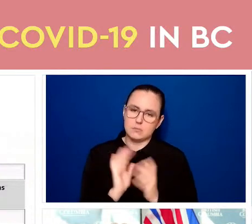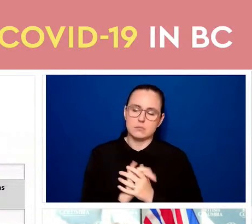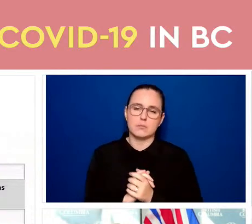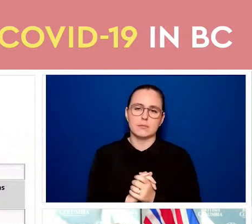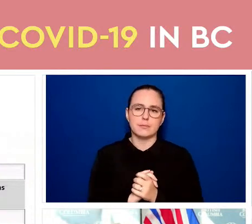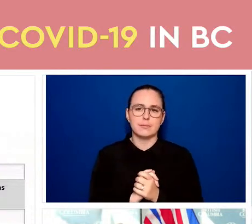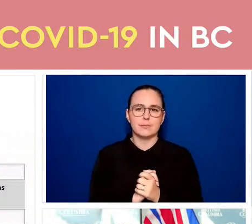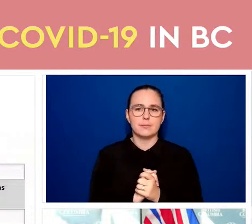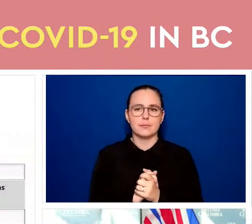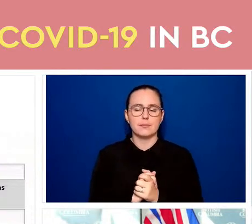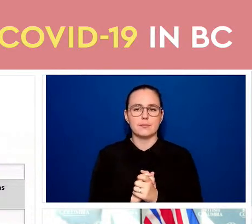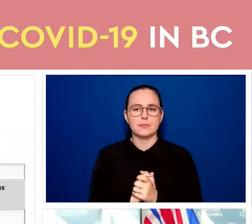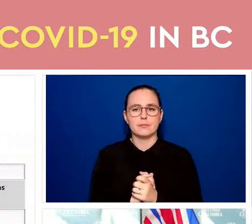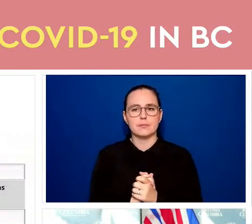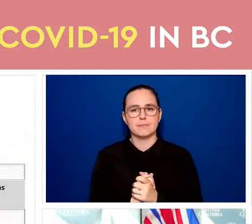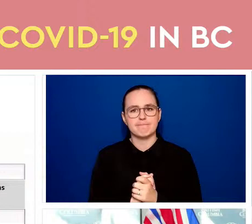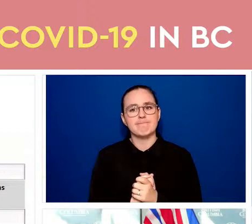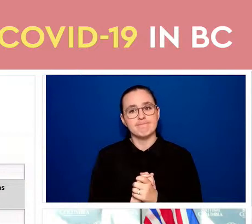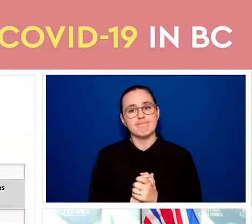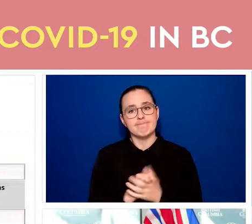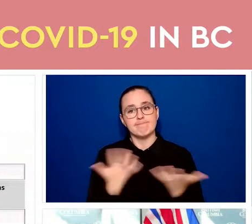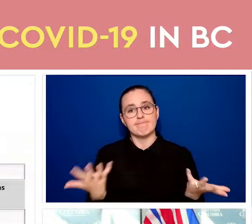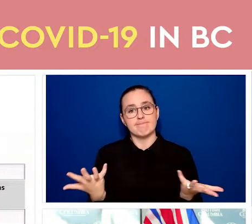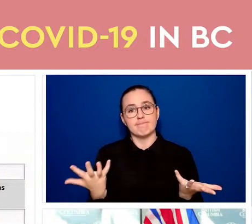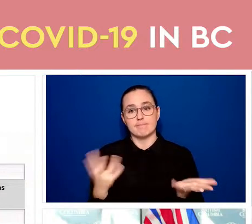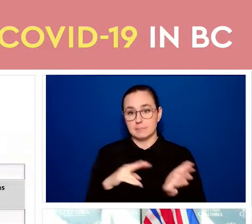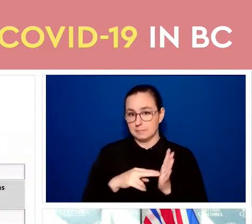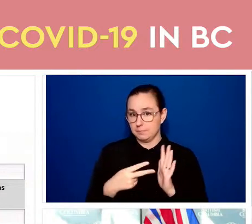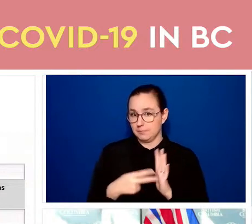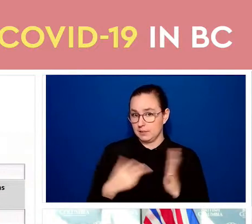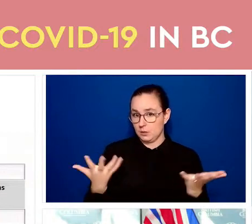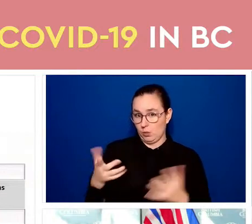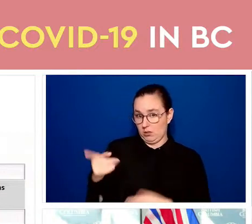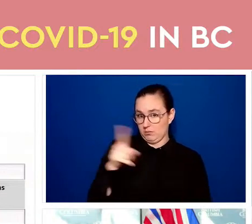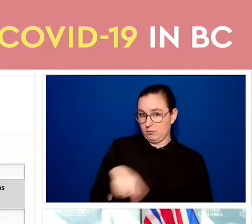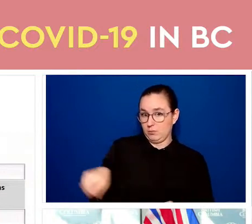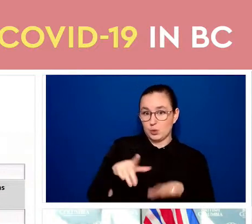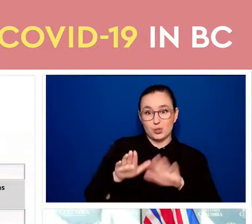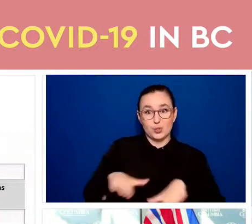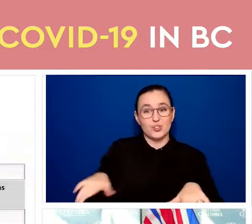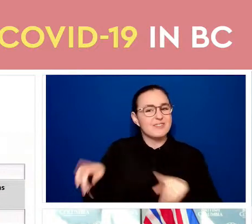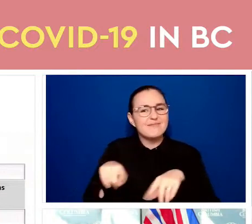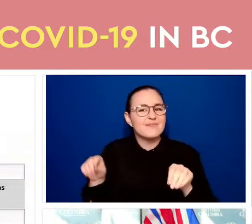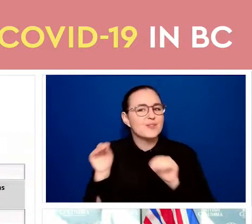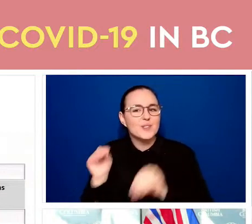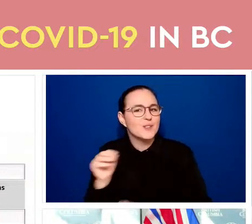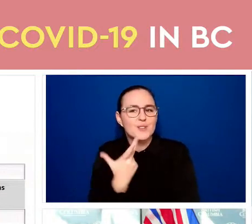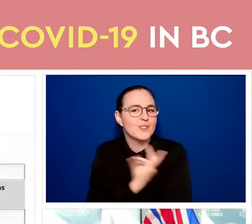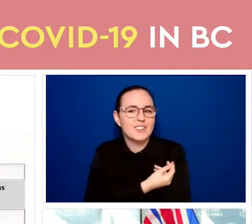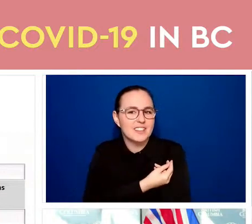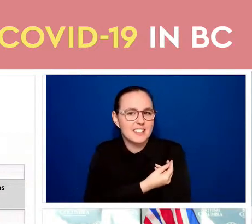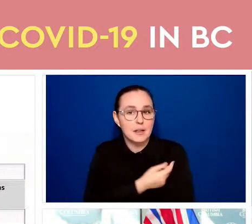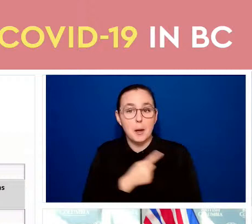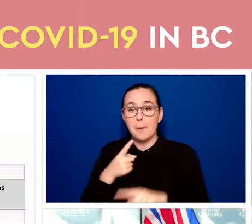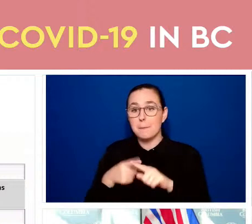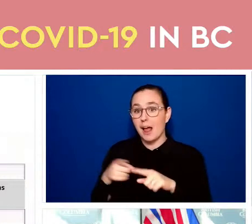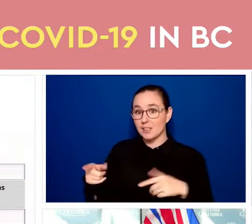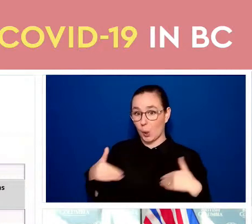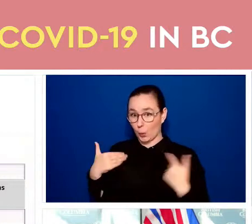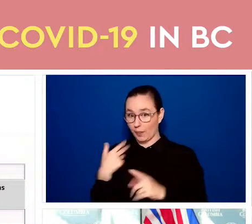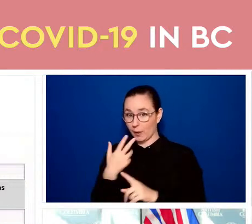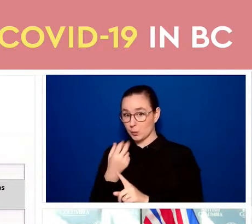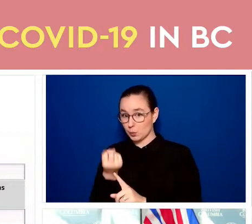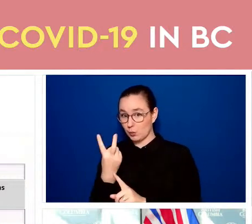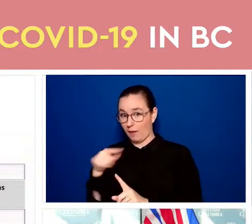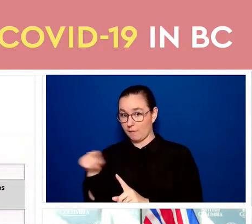So what we are seeing, of course, is that this is in children who are unvaccinated, as well as the youth 12 to 17, and it